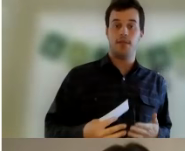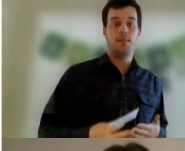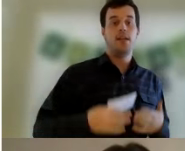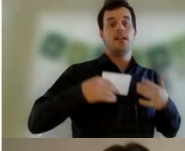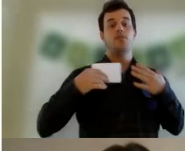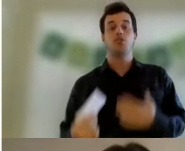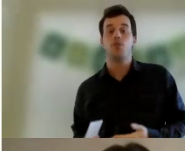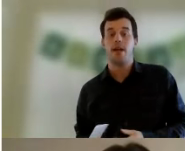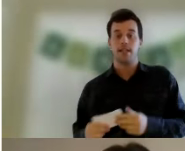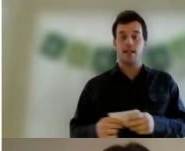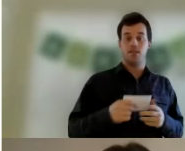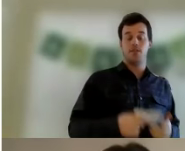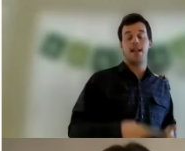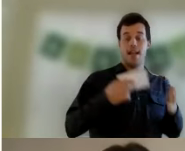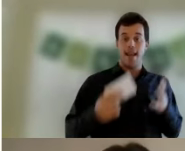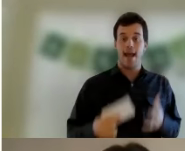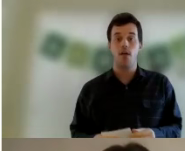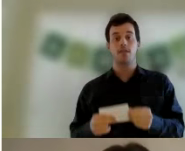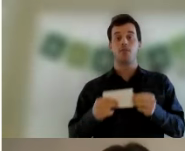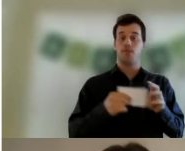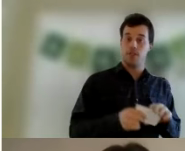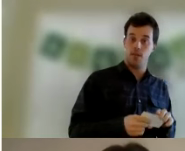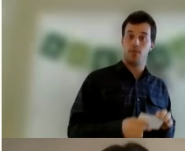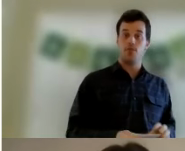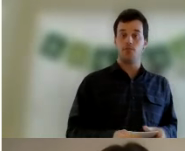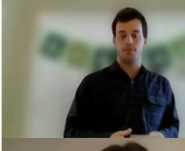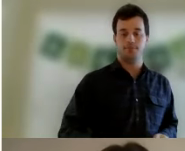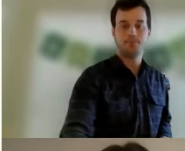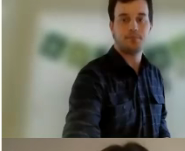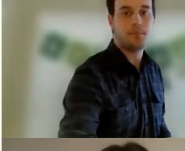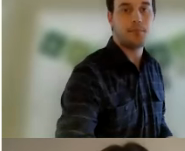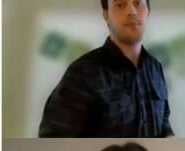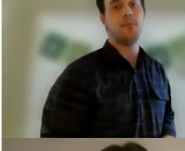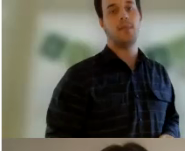to apply for them to ensure a way to connect the internet now and for the foreseeable future.